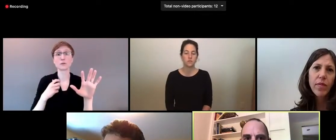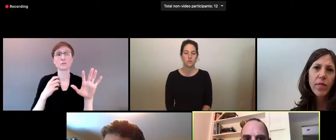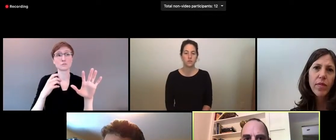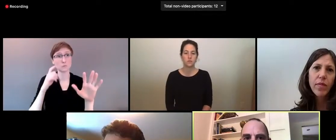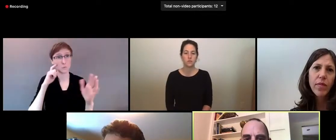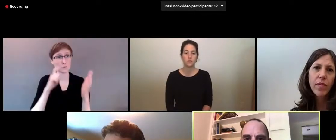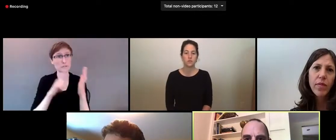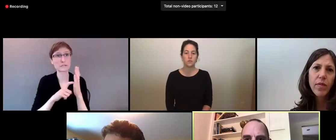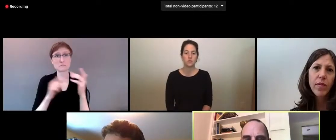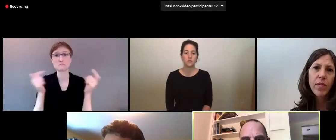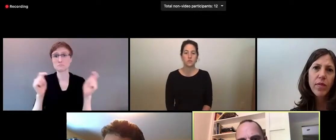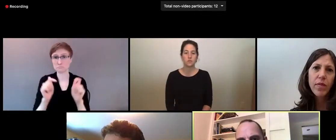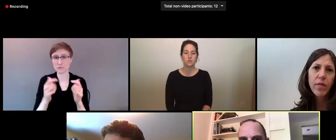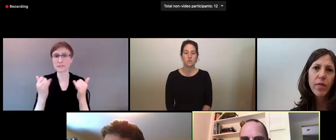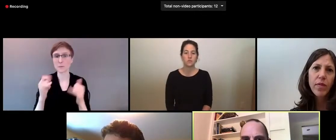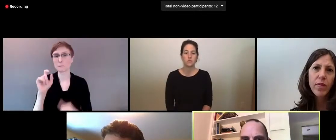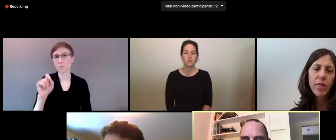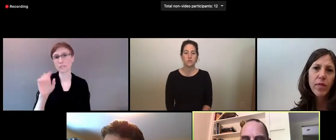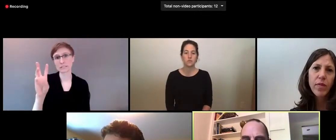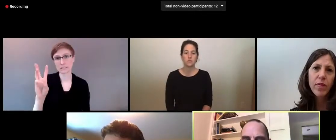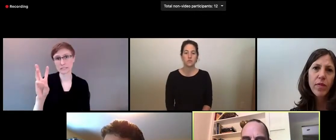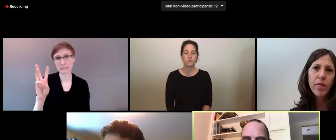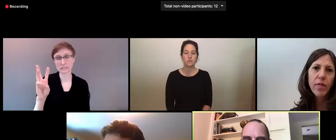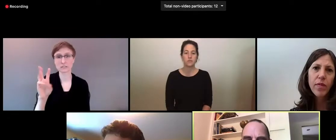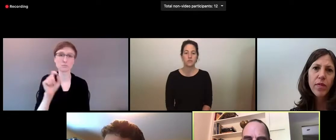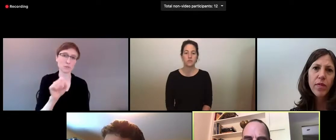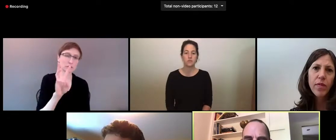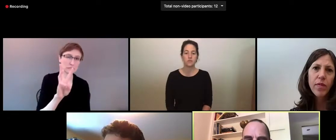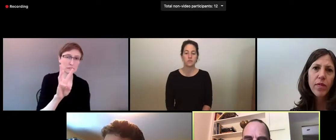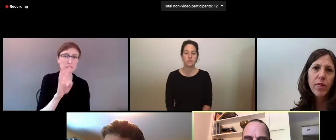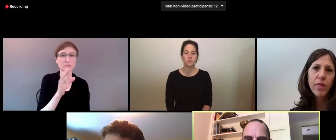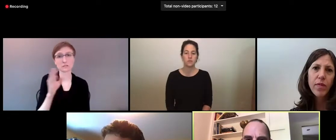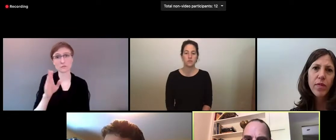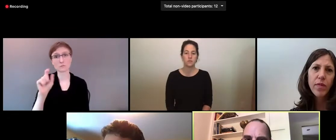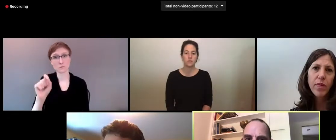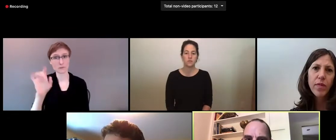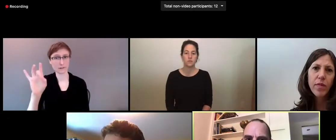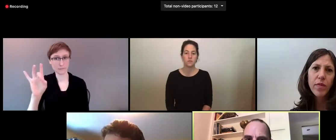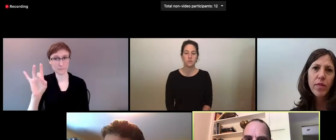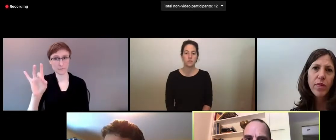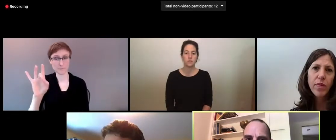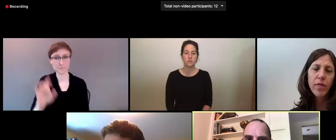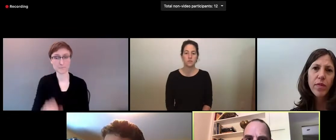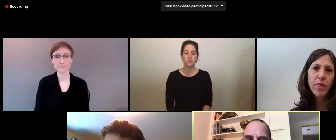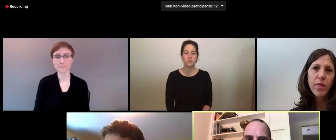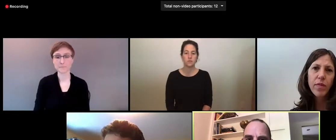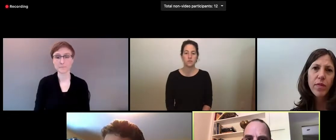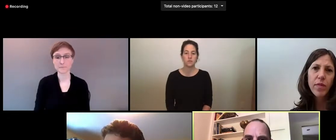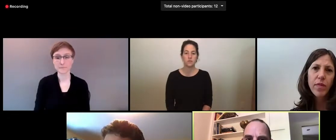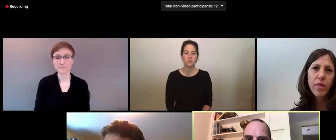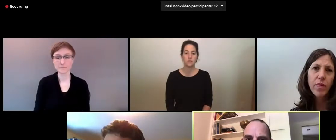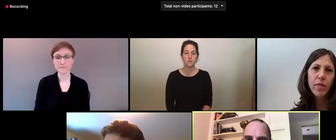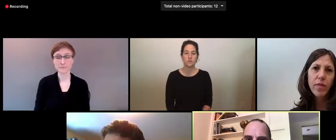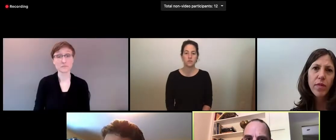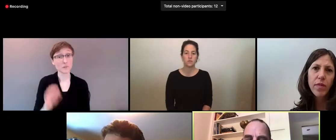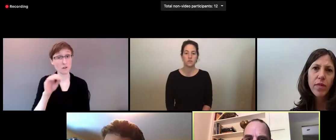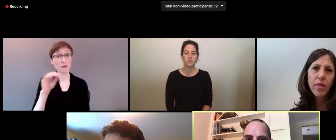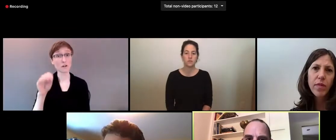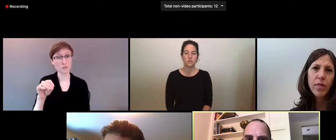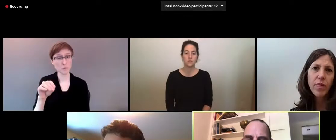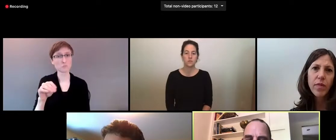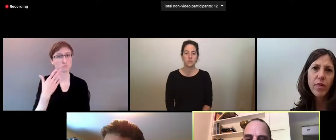about 0.6. and 0.6 to 0.8. We've been doing here well in Ottawa too. I